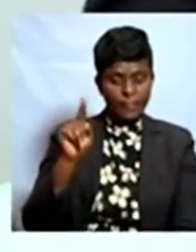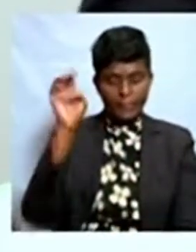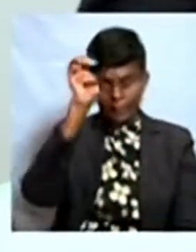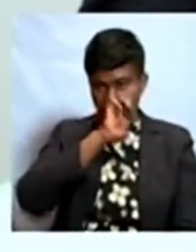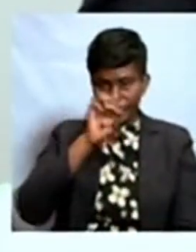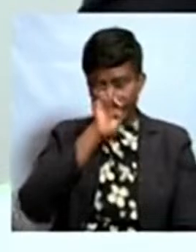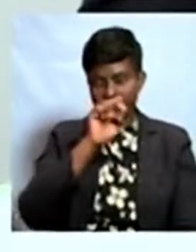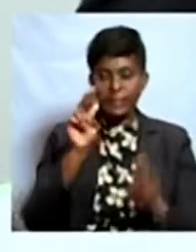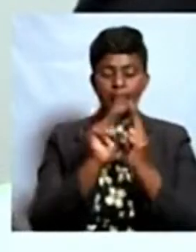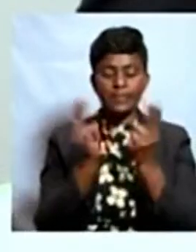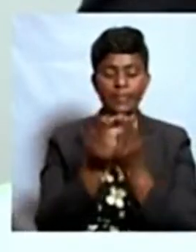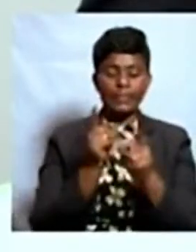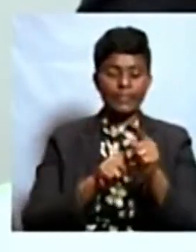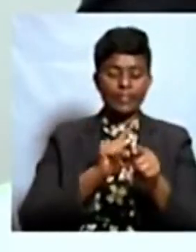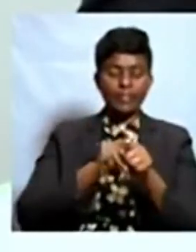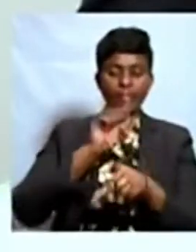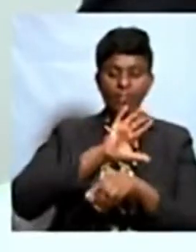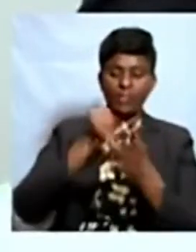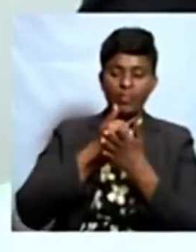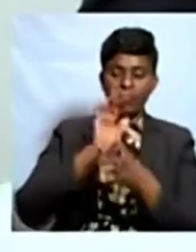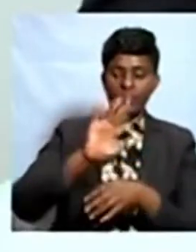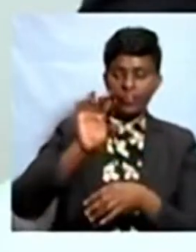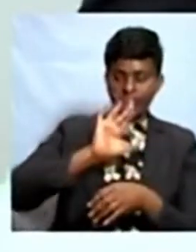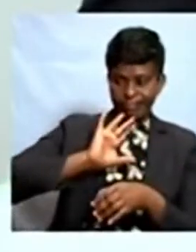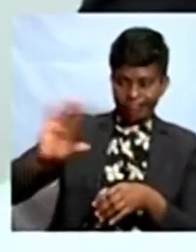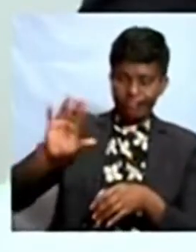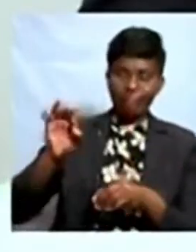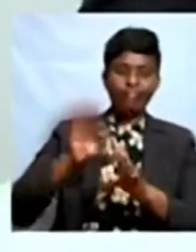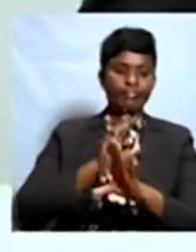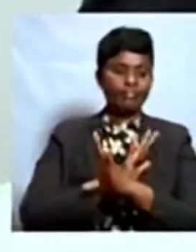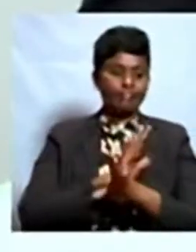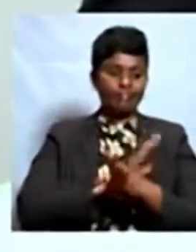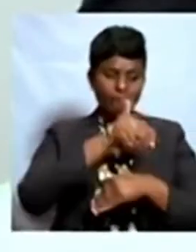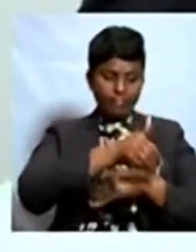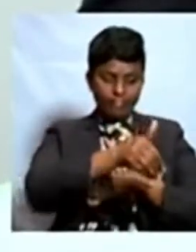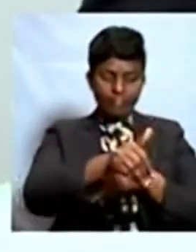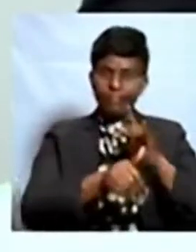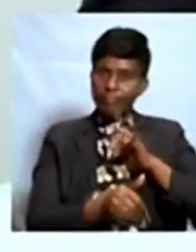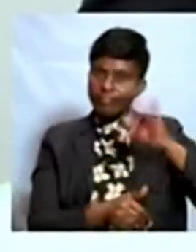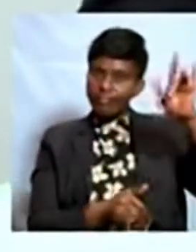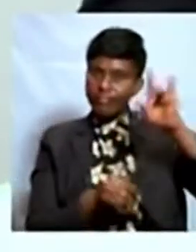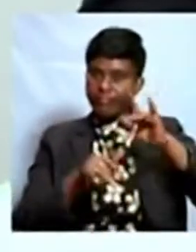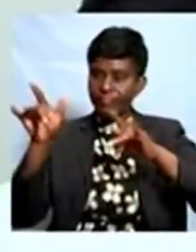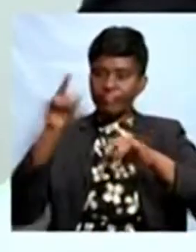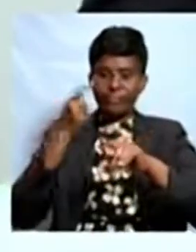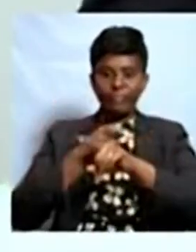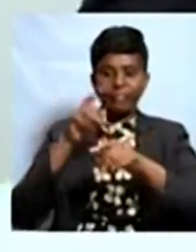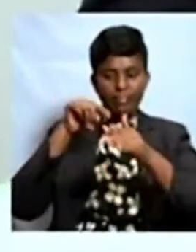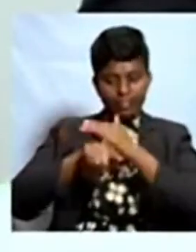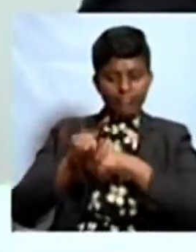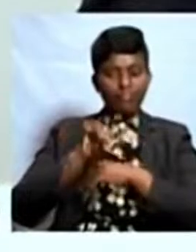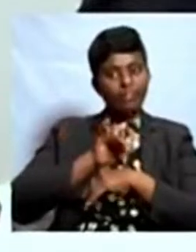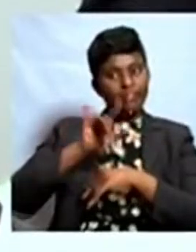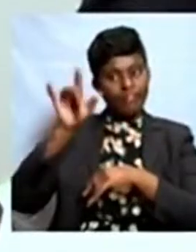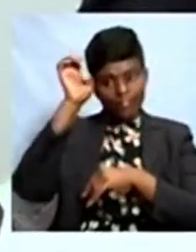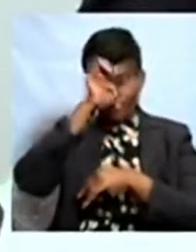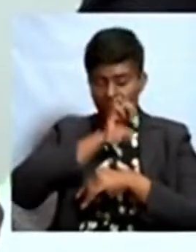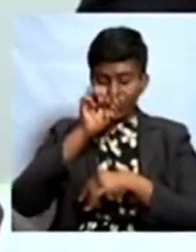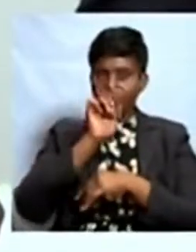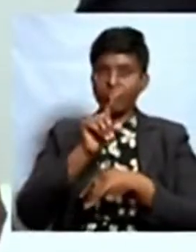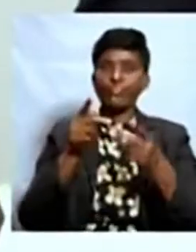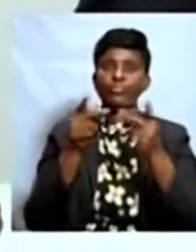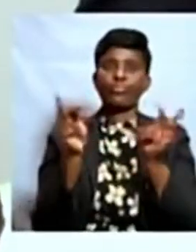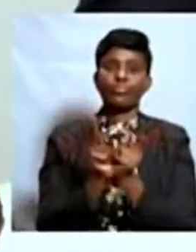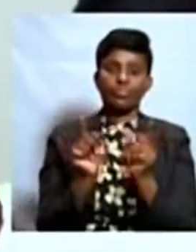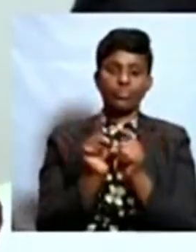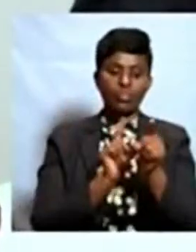European Union lifted its suspension of Zambia registered aircraft from entering the European airspace,